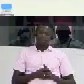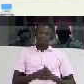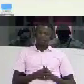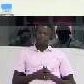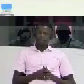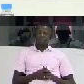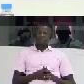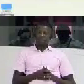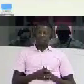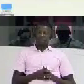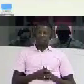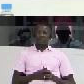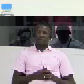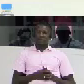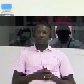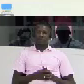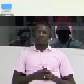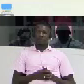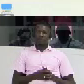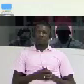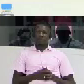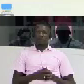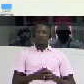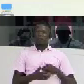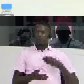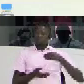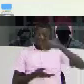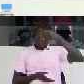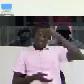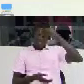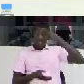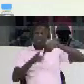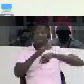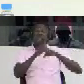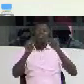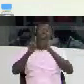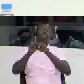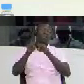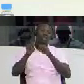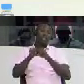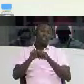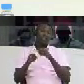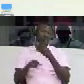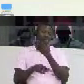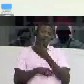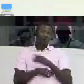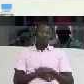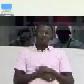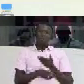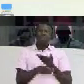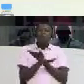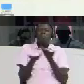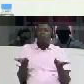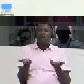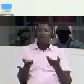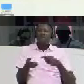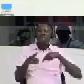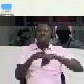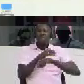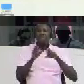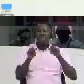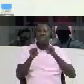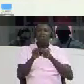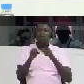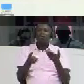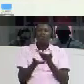yan jamono nga ko jàng. In Senegal. In Senegal. Can you tell me where in Senegal? fan ci